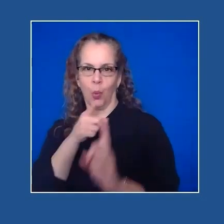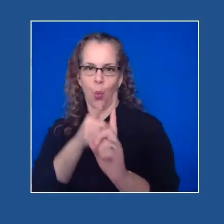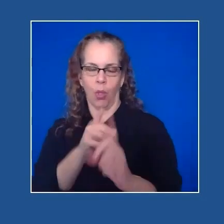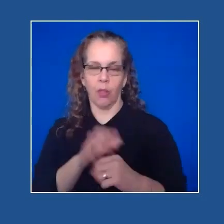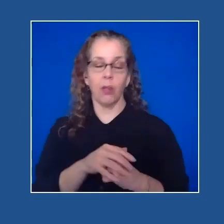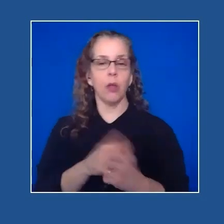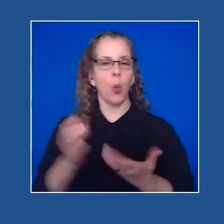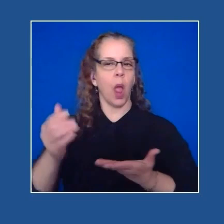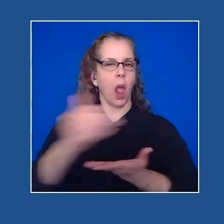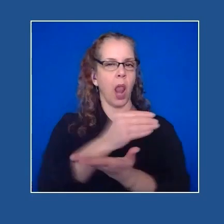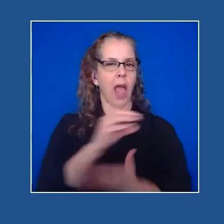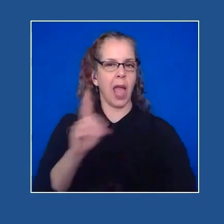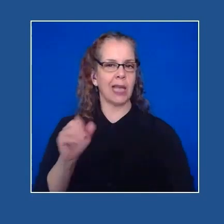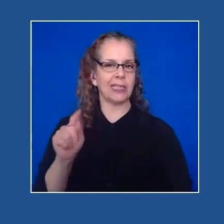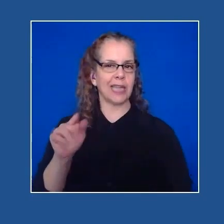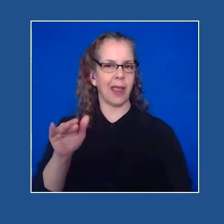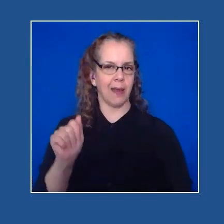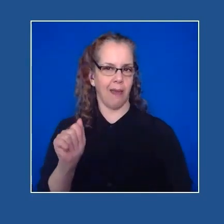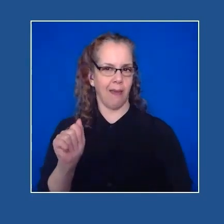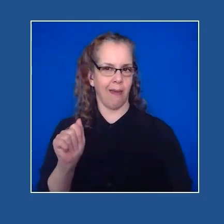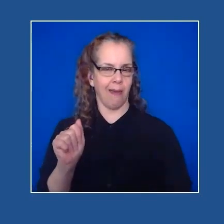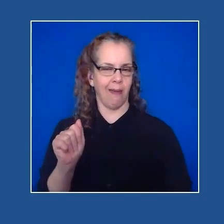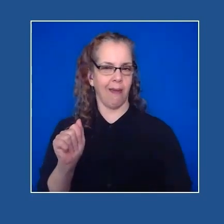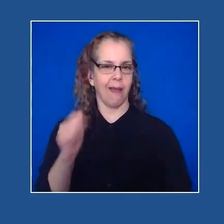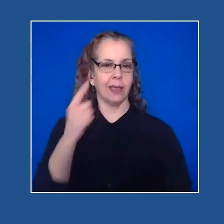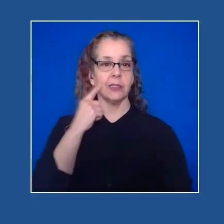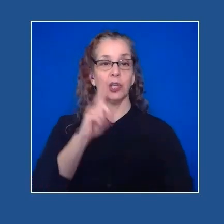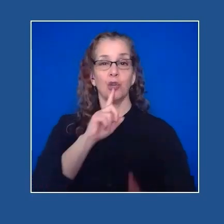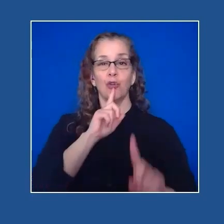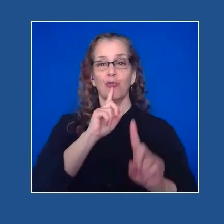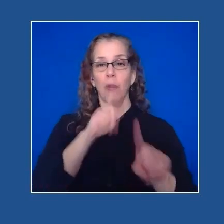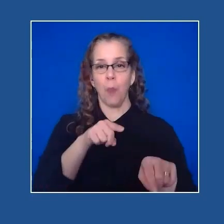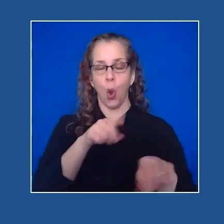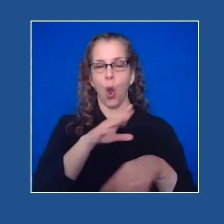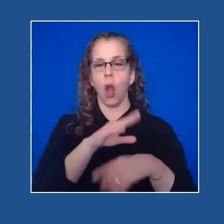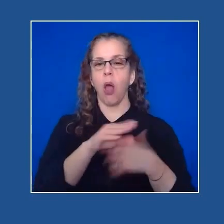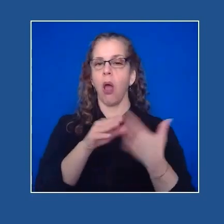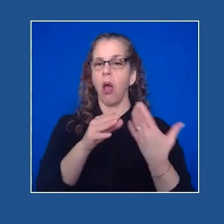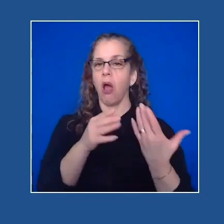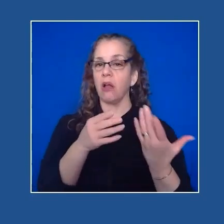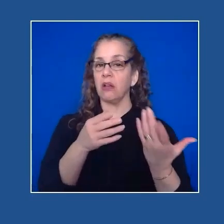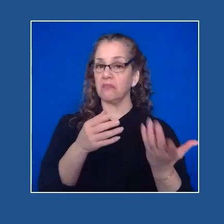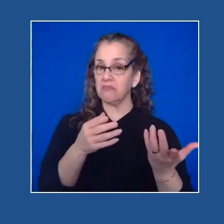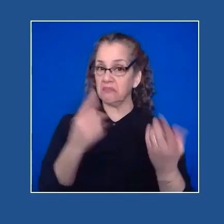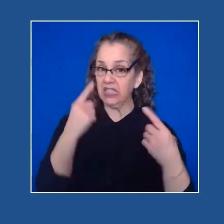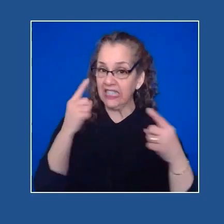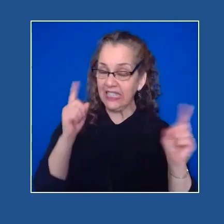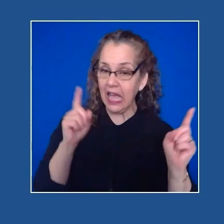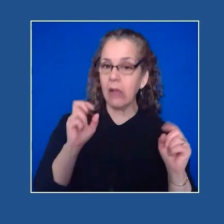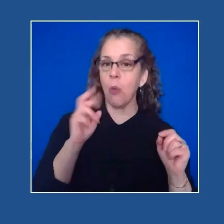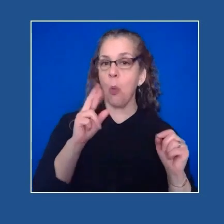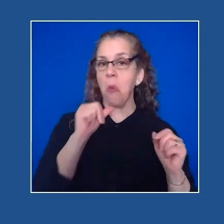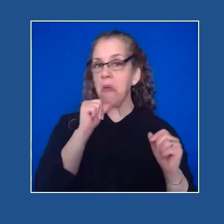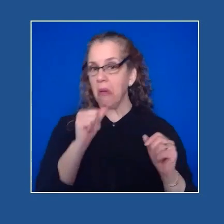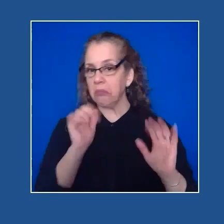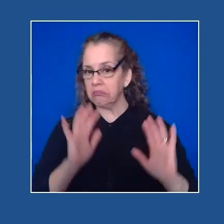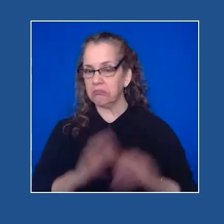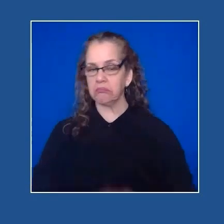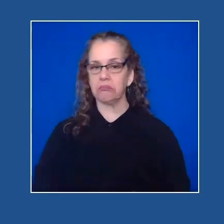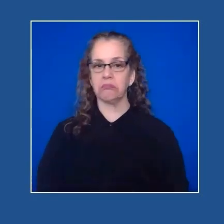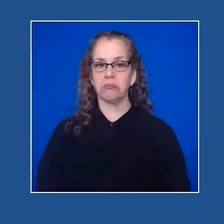this, and so that we can report on the group's feasibility, acceptability, and preliminary referral efficacy.